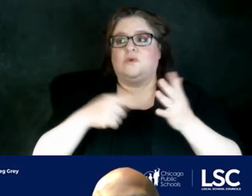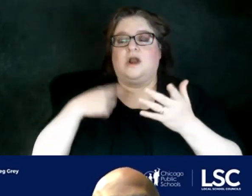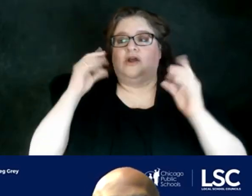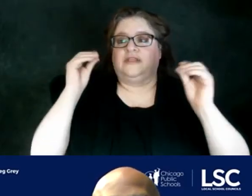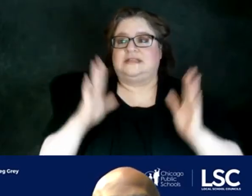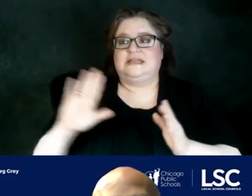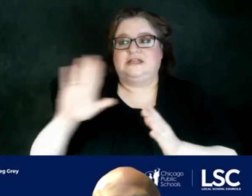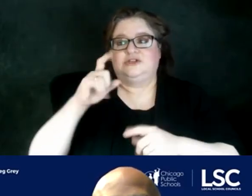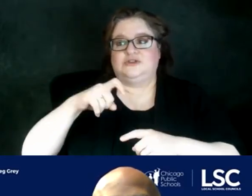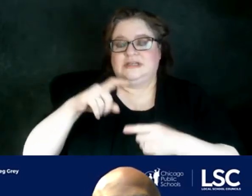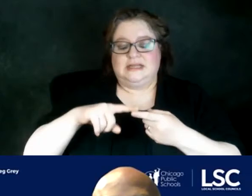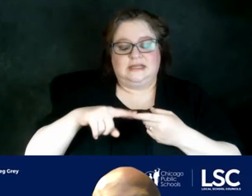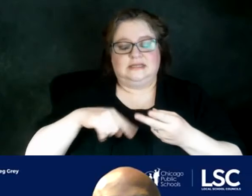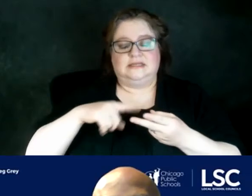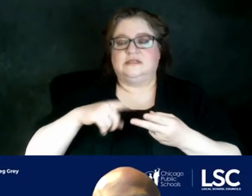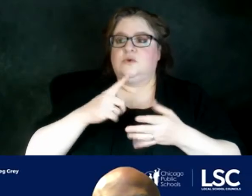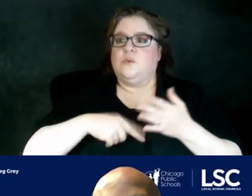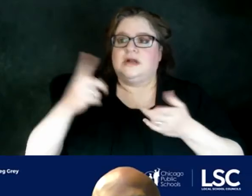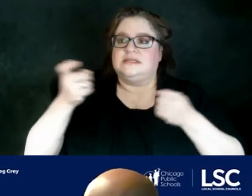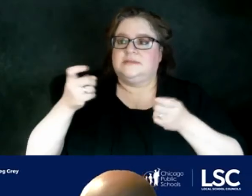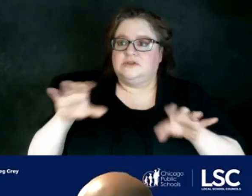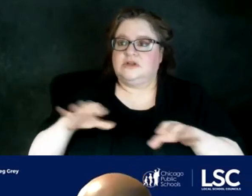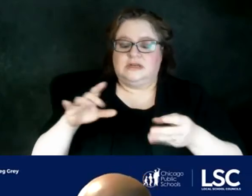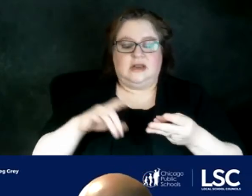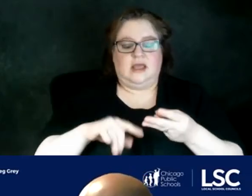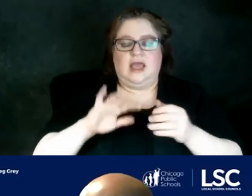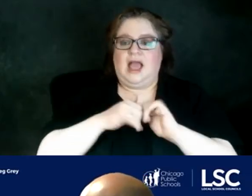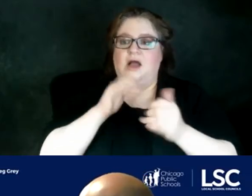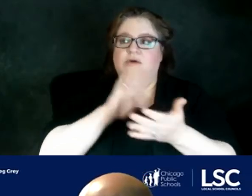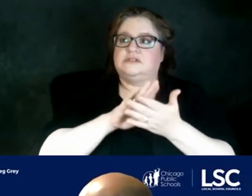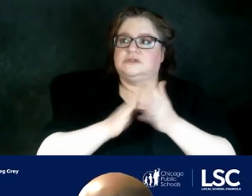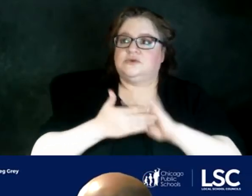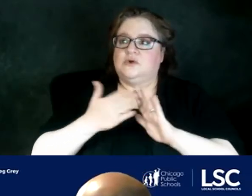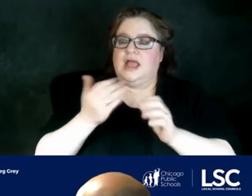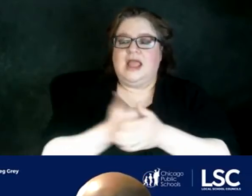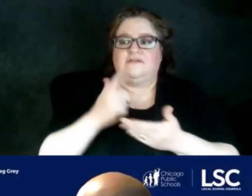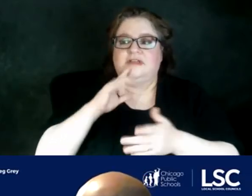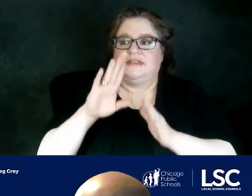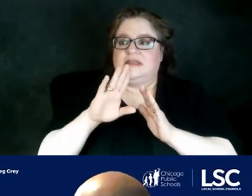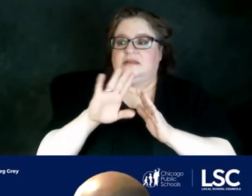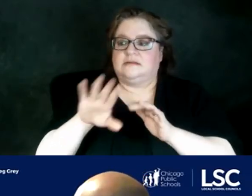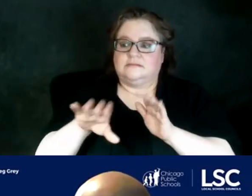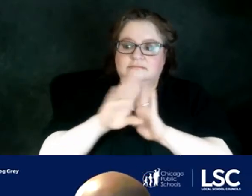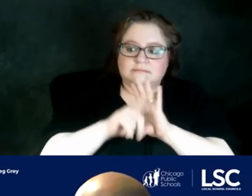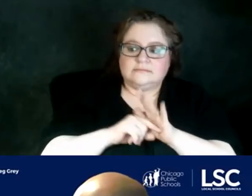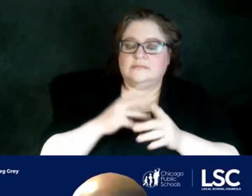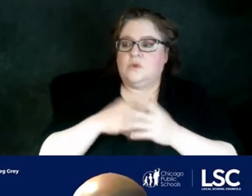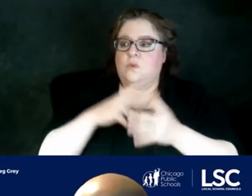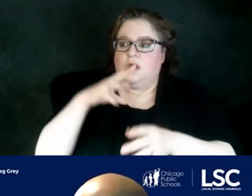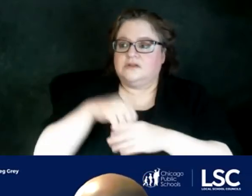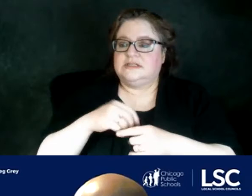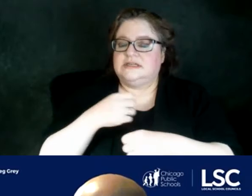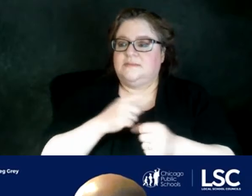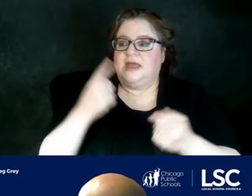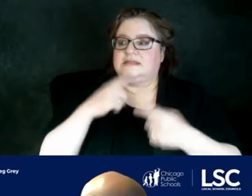what administration does, how the school is run, everything behind the scenes. I mean, what goes into making a